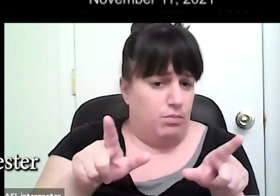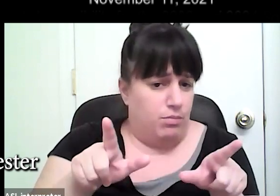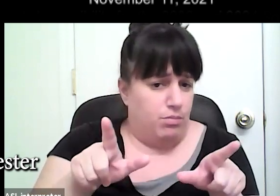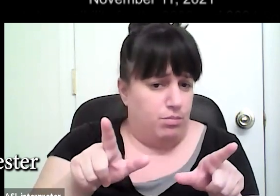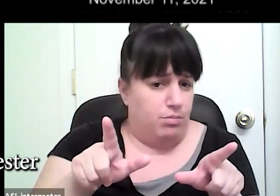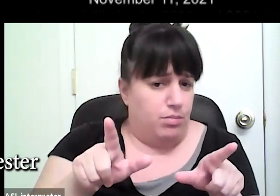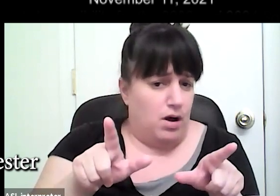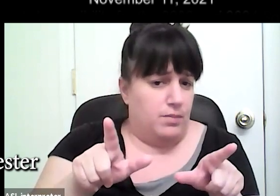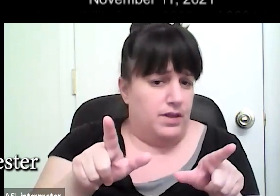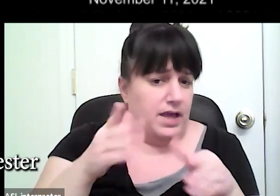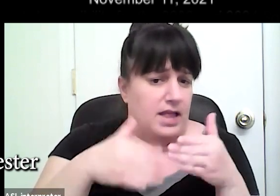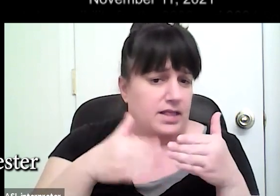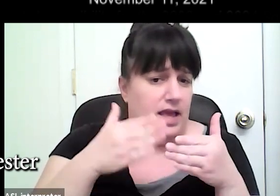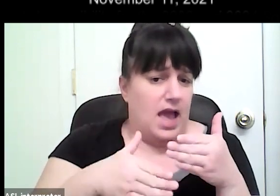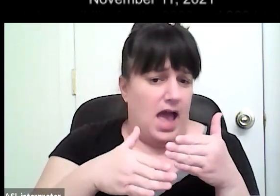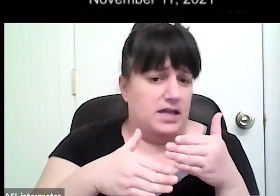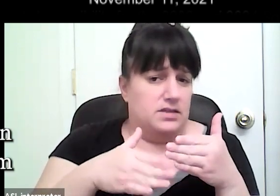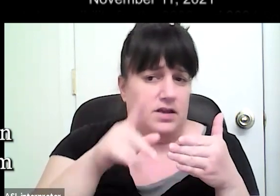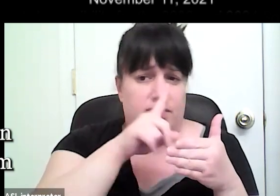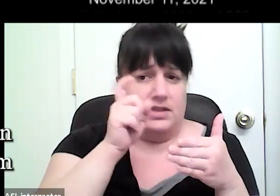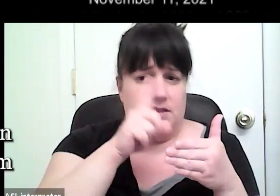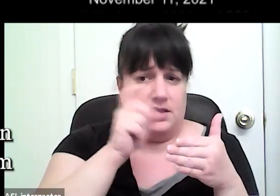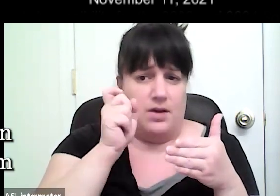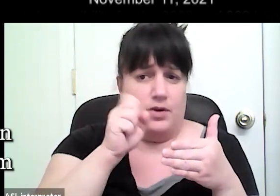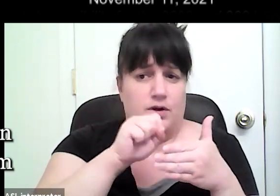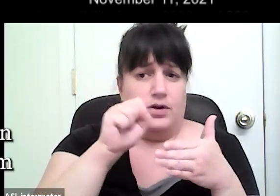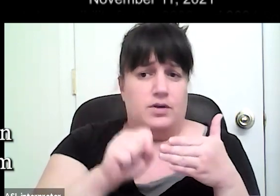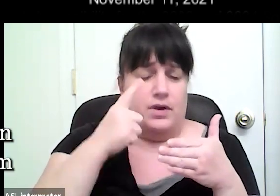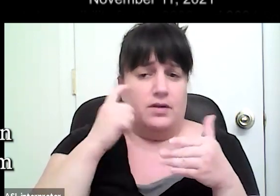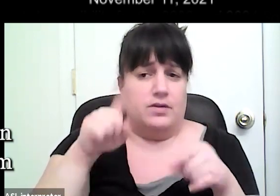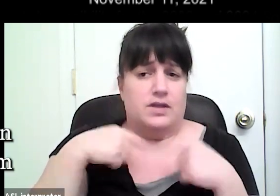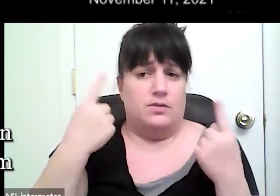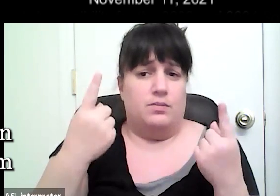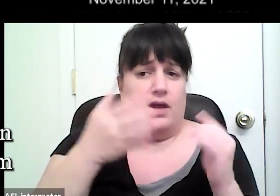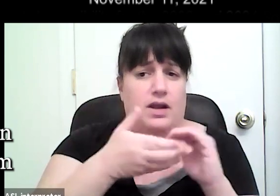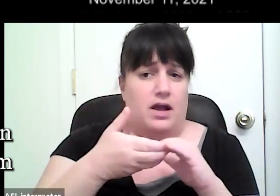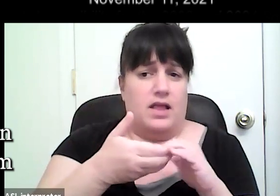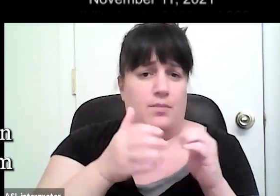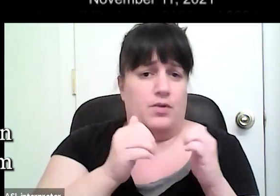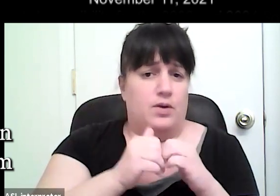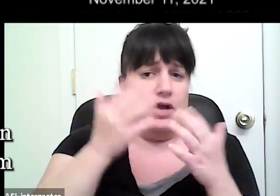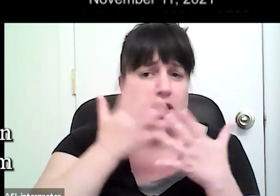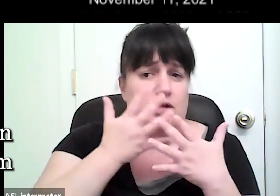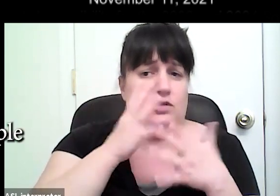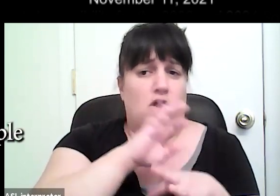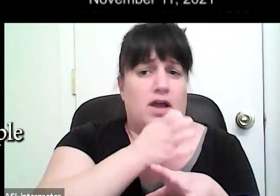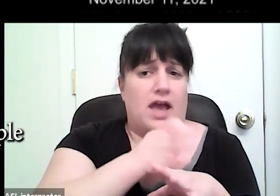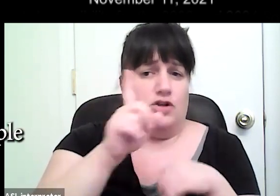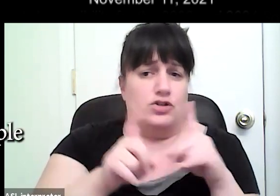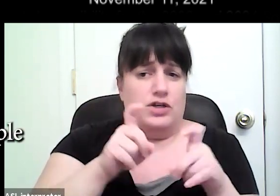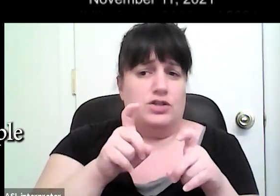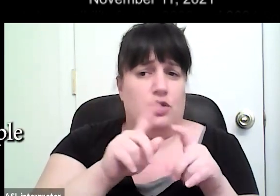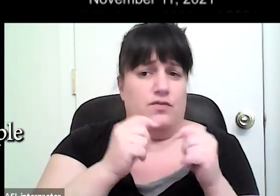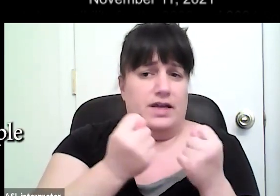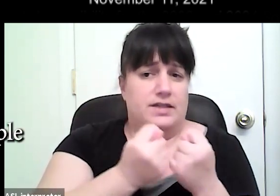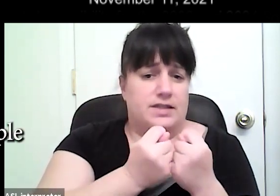at the end of the summer semester because it has been in collaboration with the Dark Energy Survey team at the